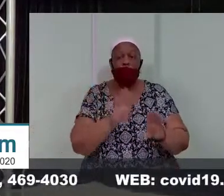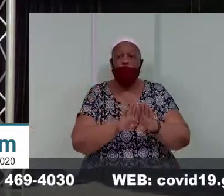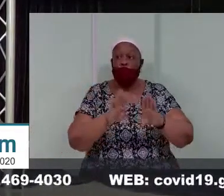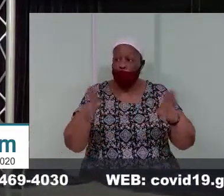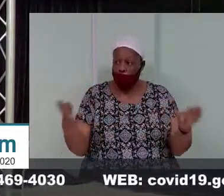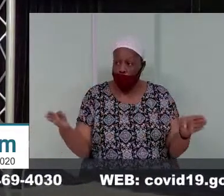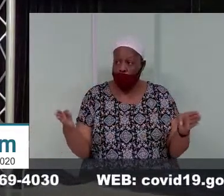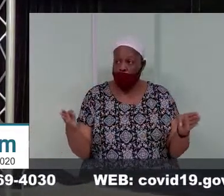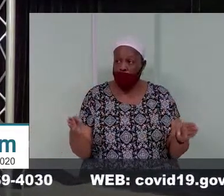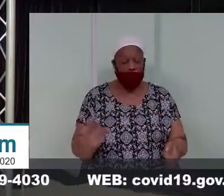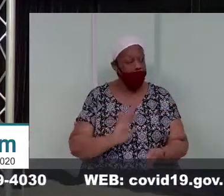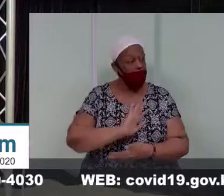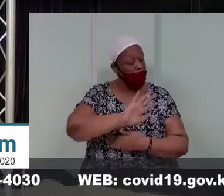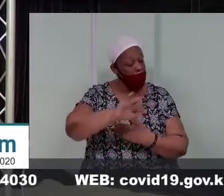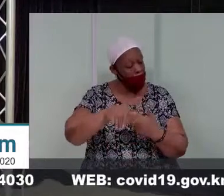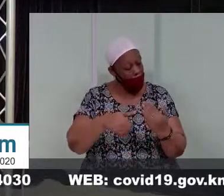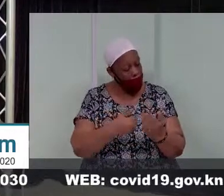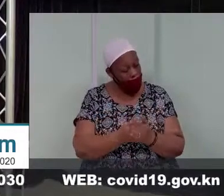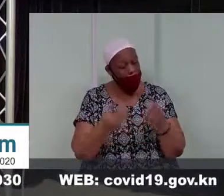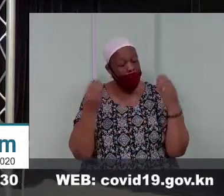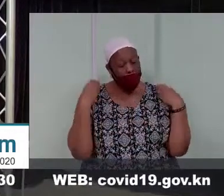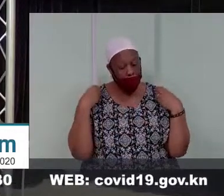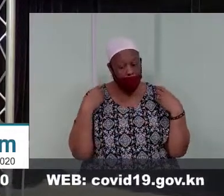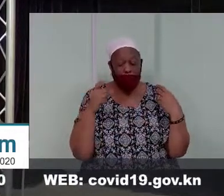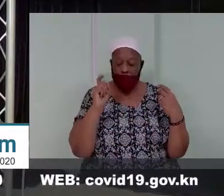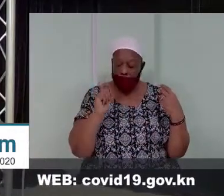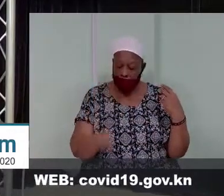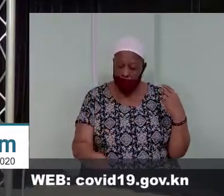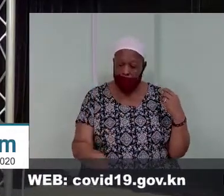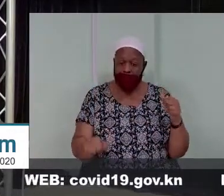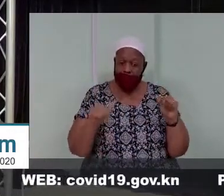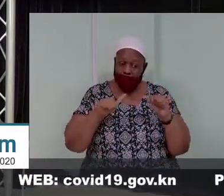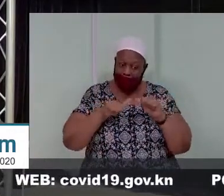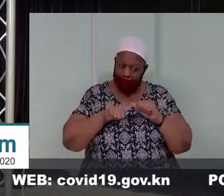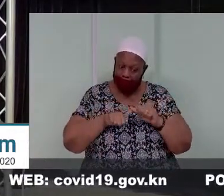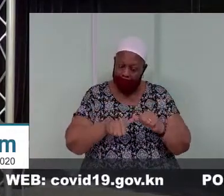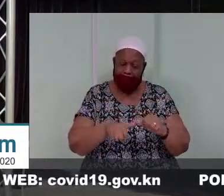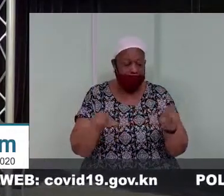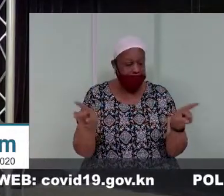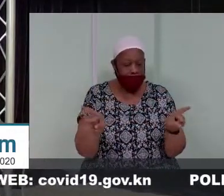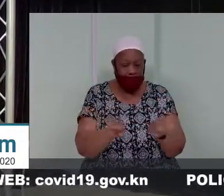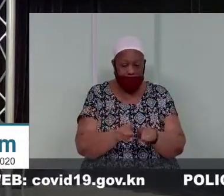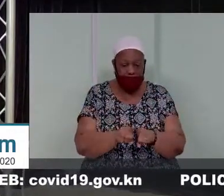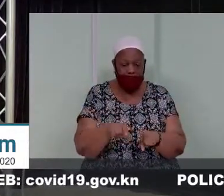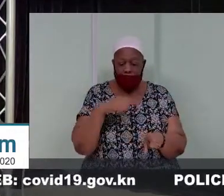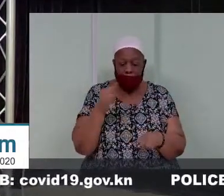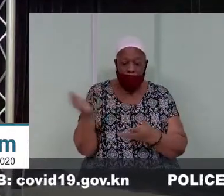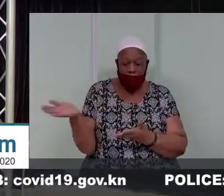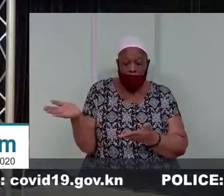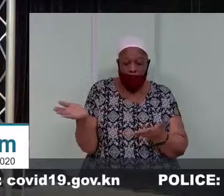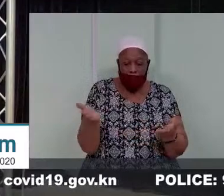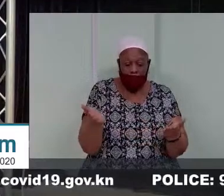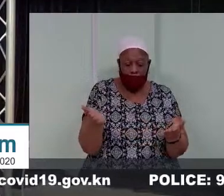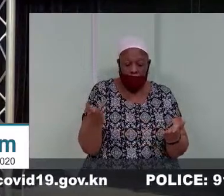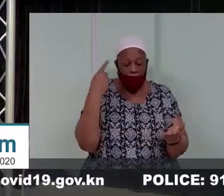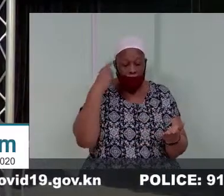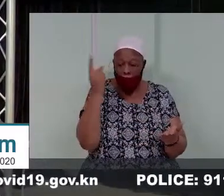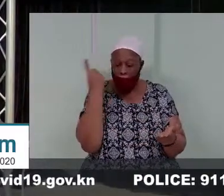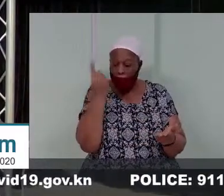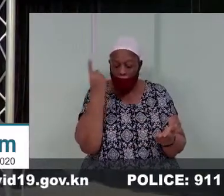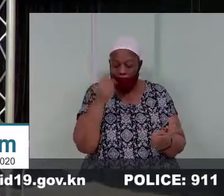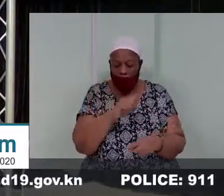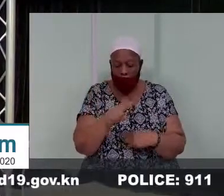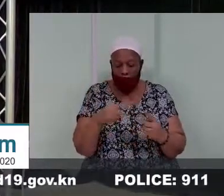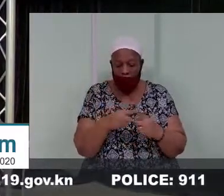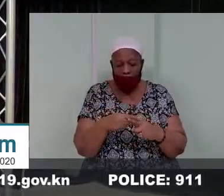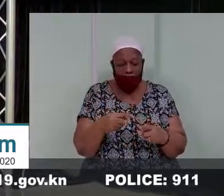all managers must be cautious in maintaining consistency. You are therefore encouraged to